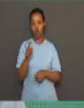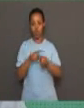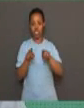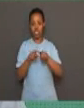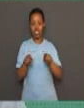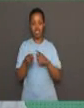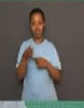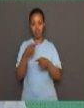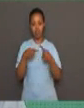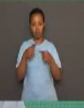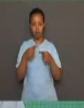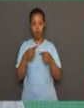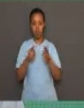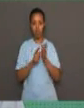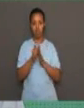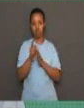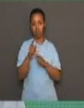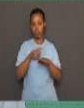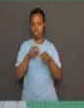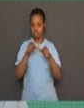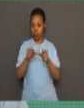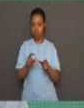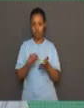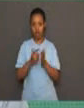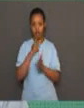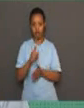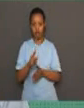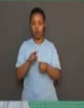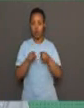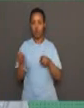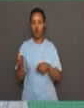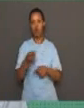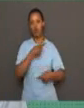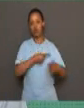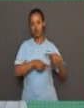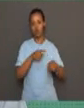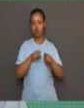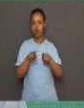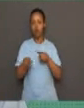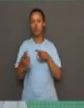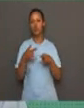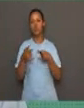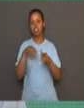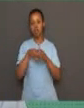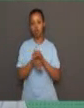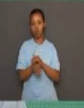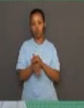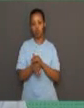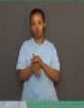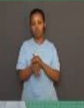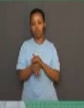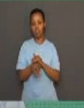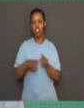distinct from one another later on in development because unique genes in different